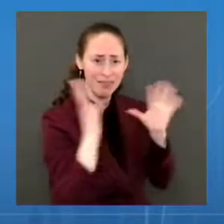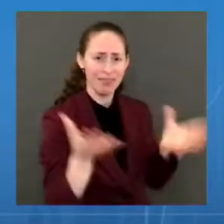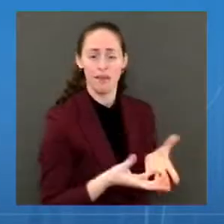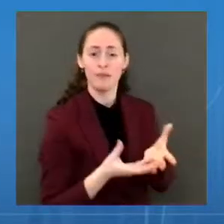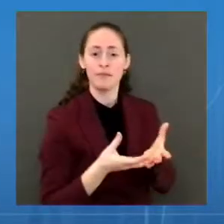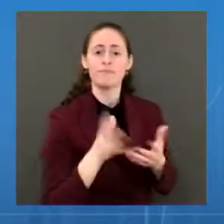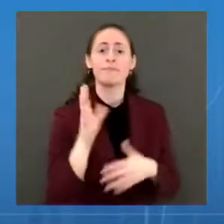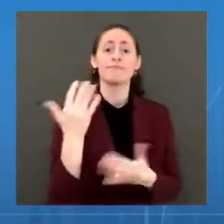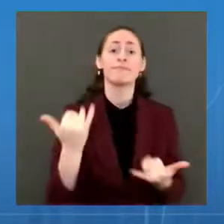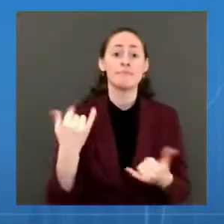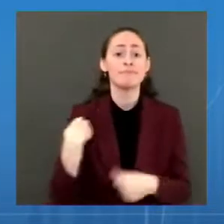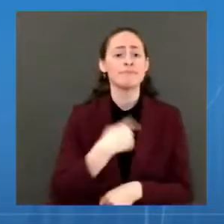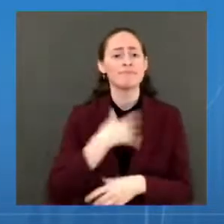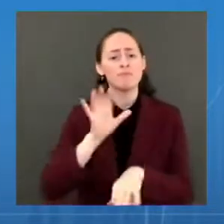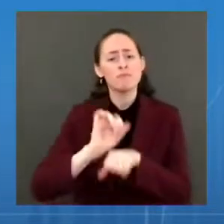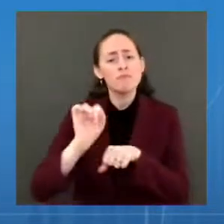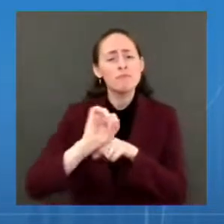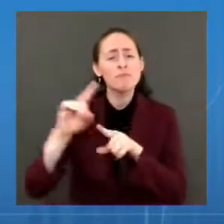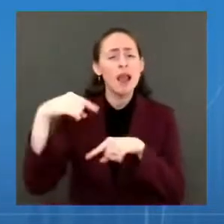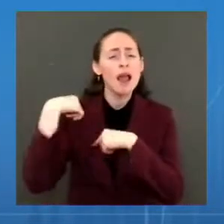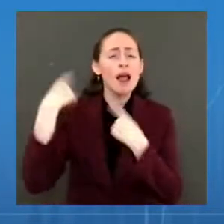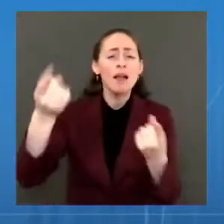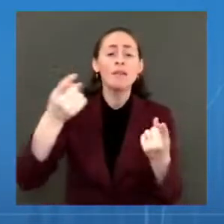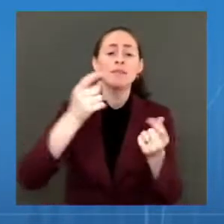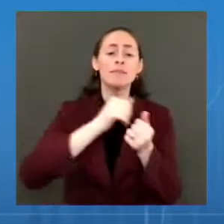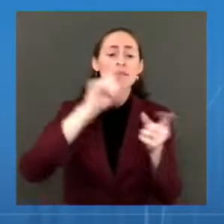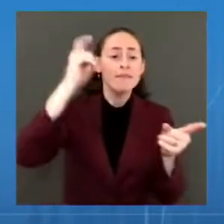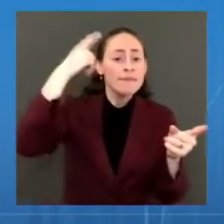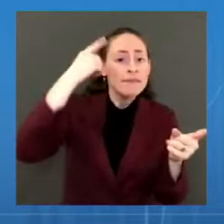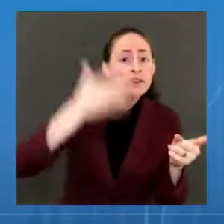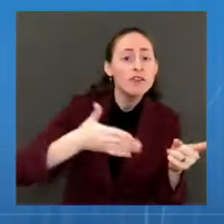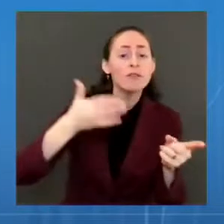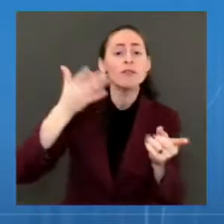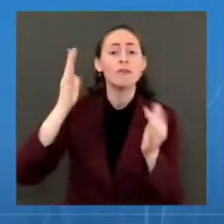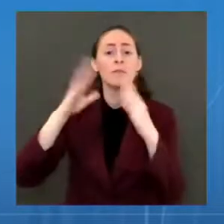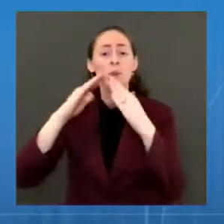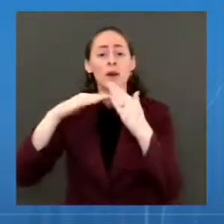pharmacies, community health centers, and other partners to plan for this moment.